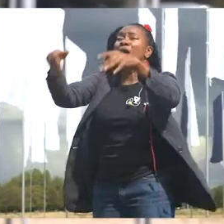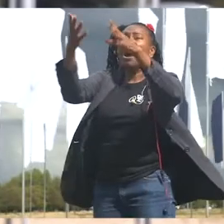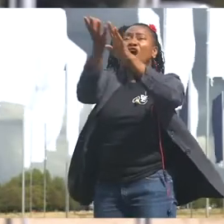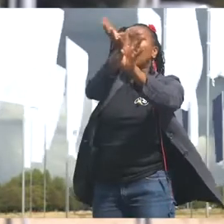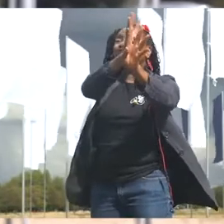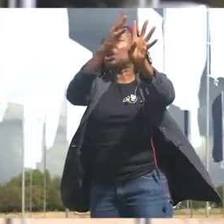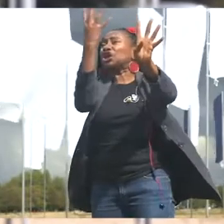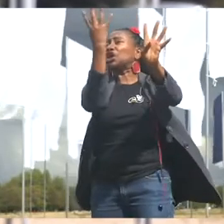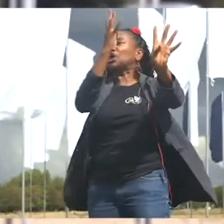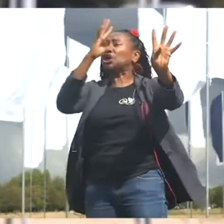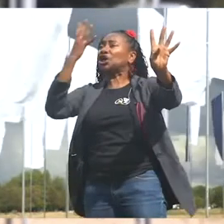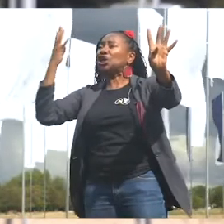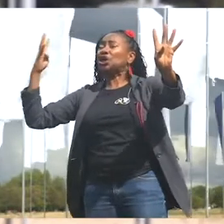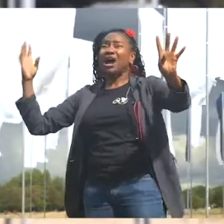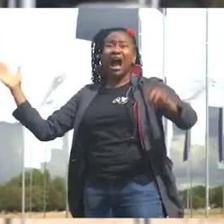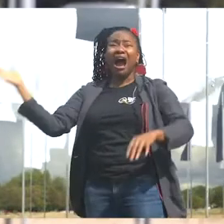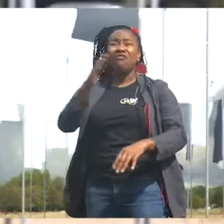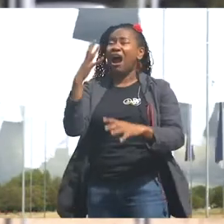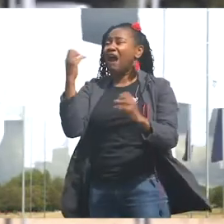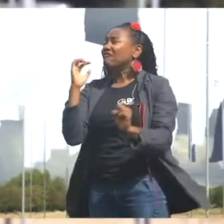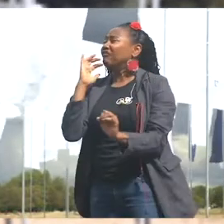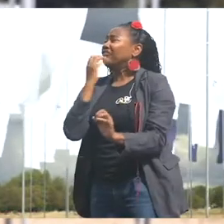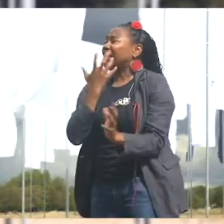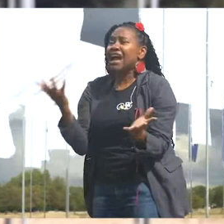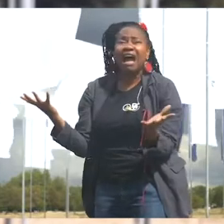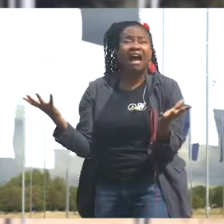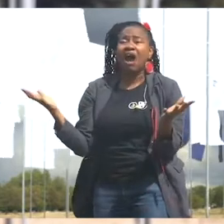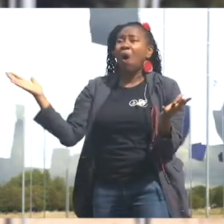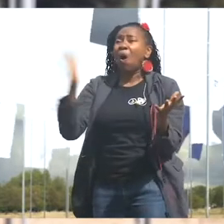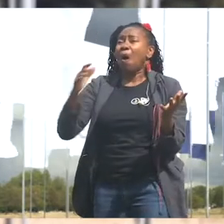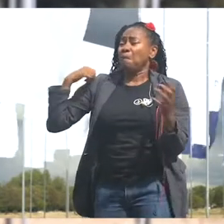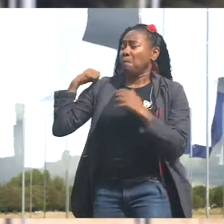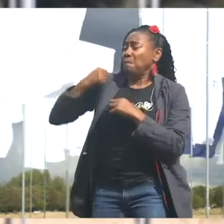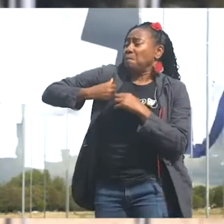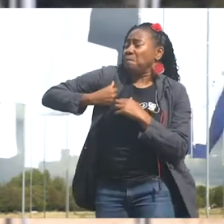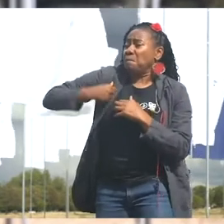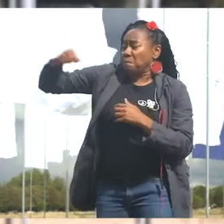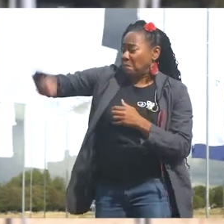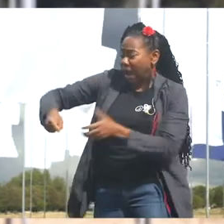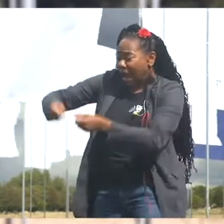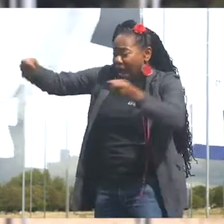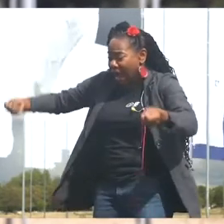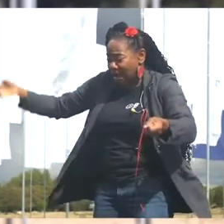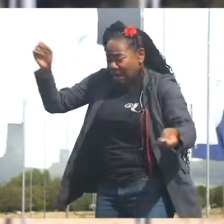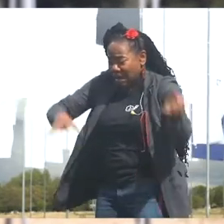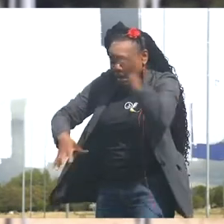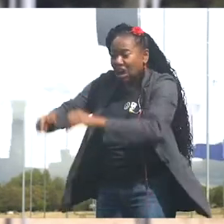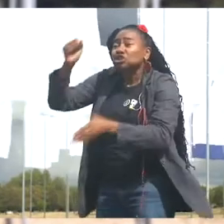the fear-filled faces of our residents, their bags soon packed with whatever was left on the